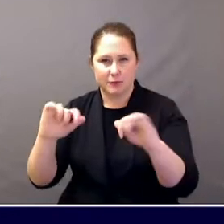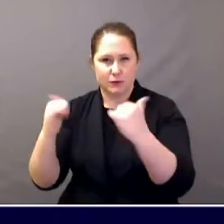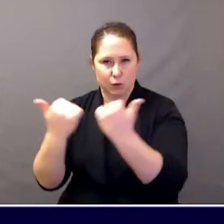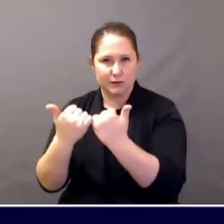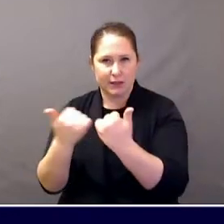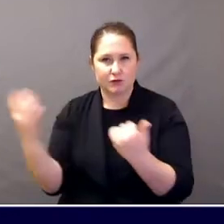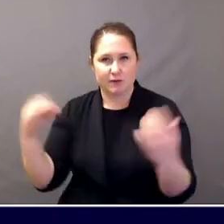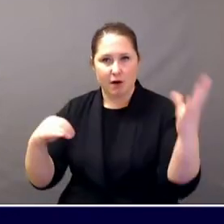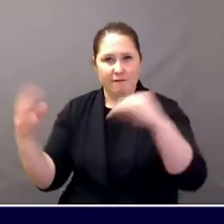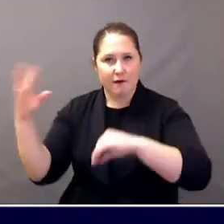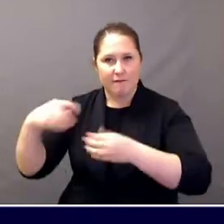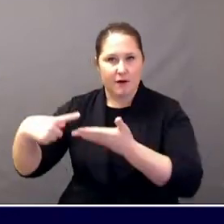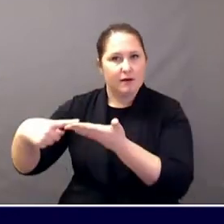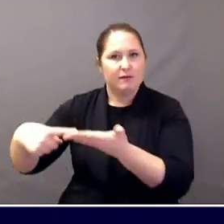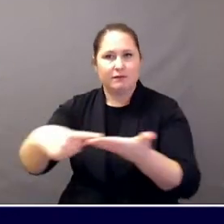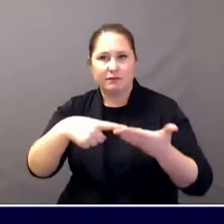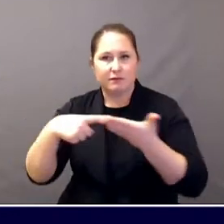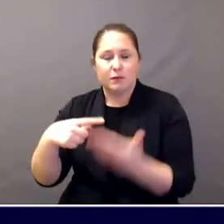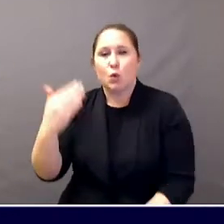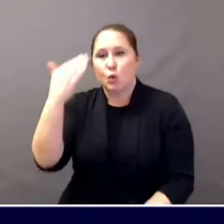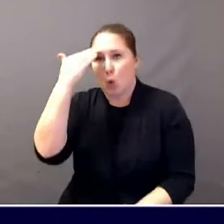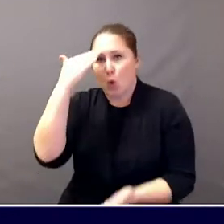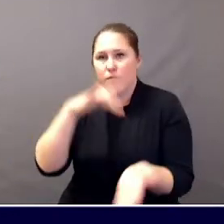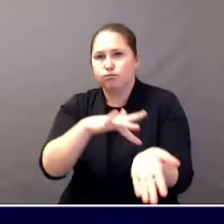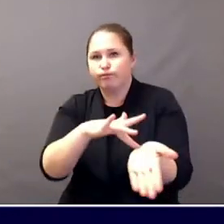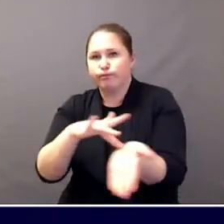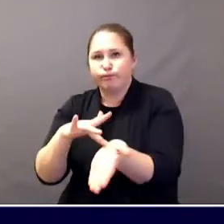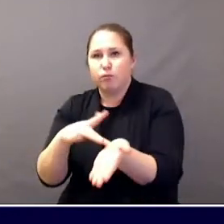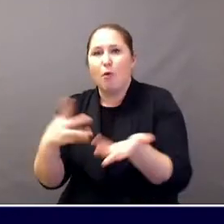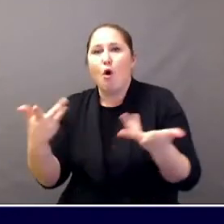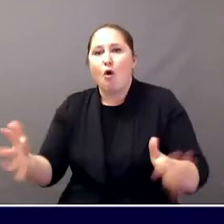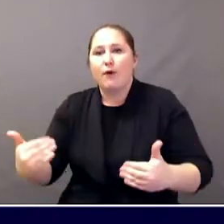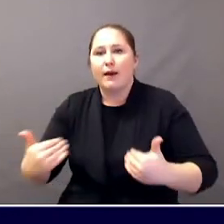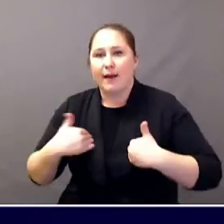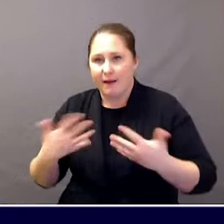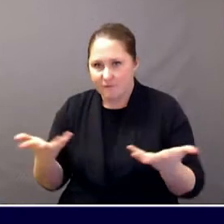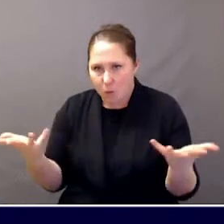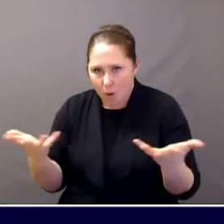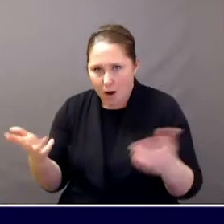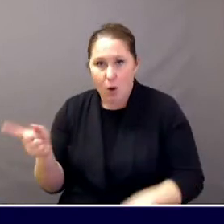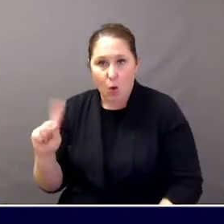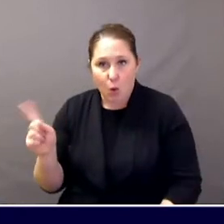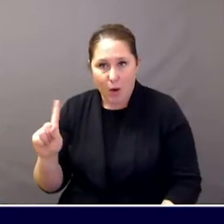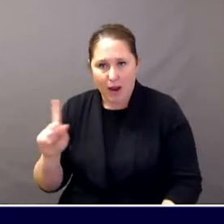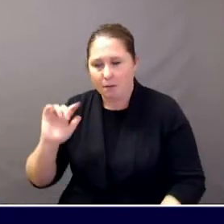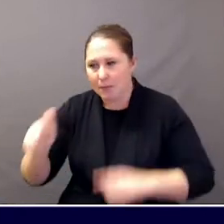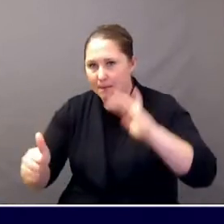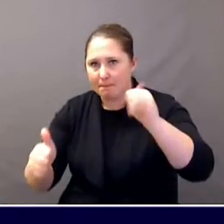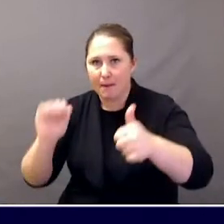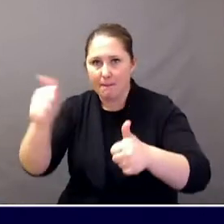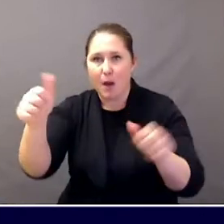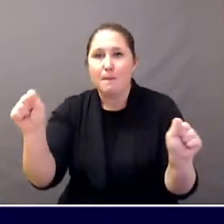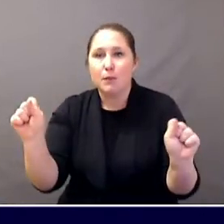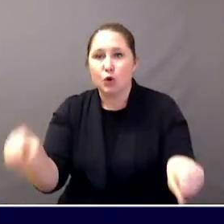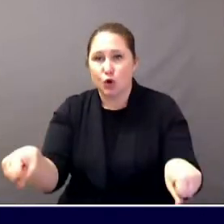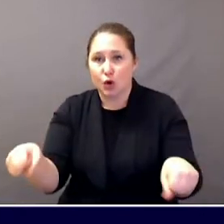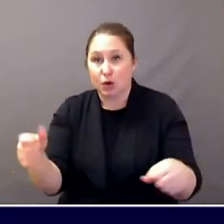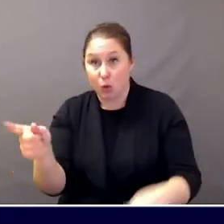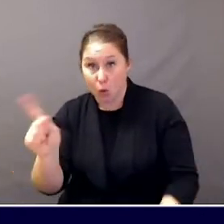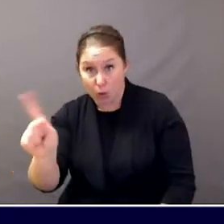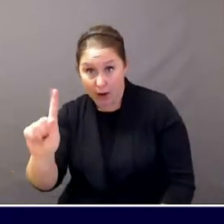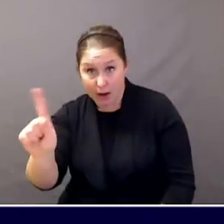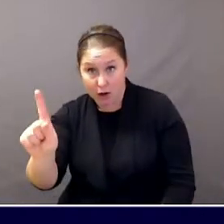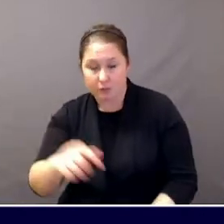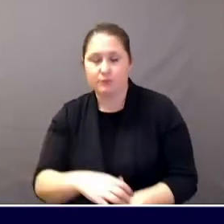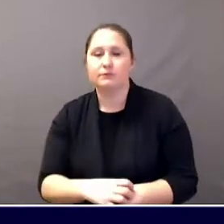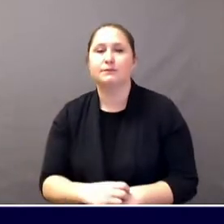what assets there are in place. We've started by looking at sites where the state of Maine already has what's